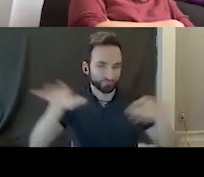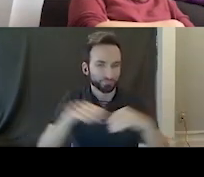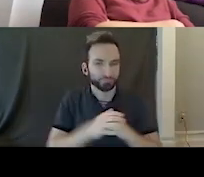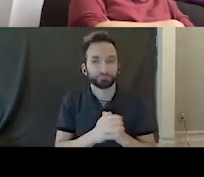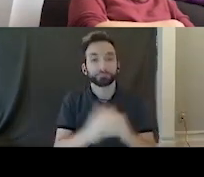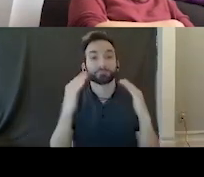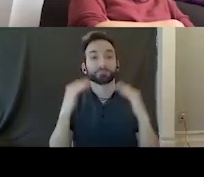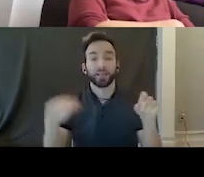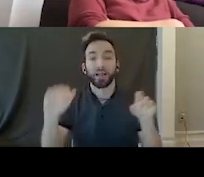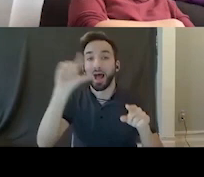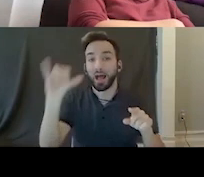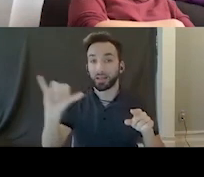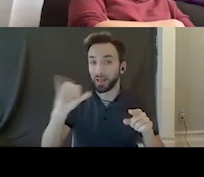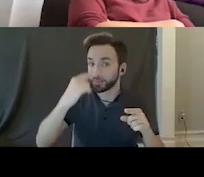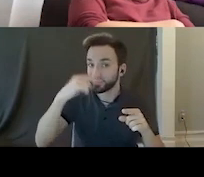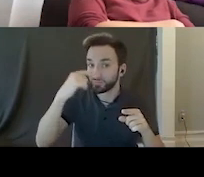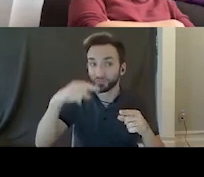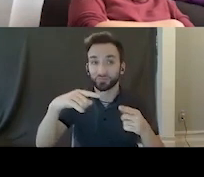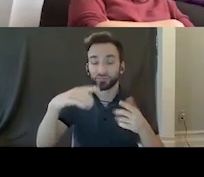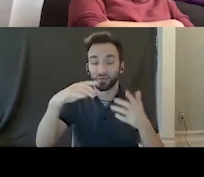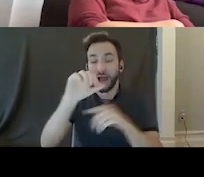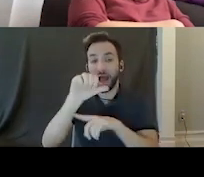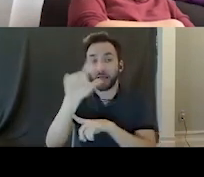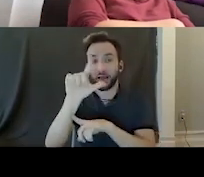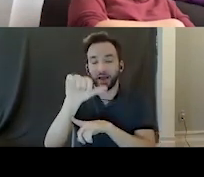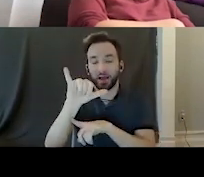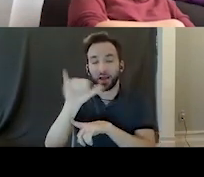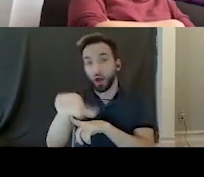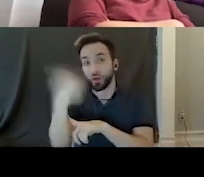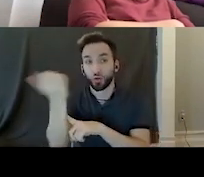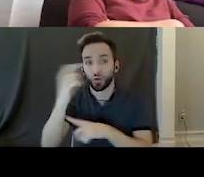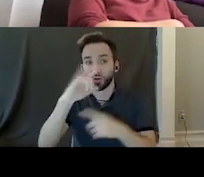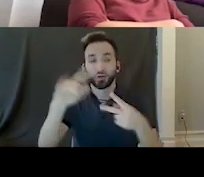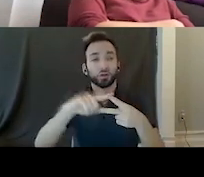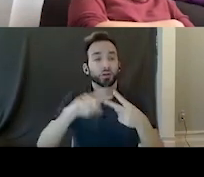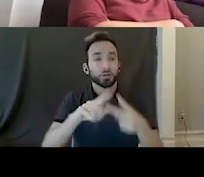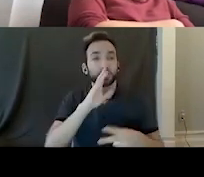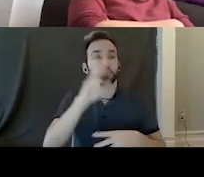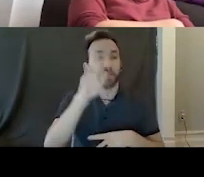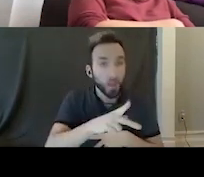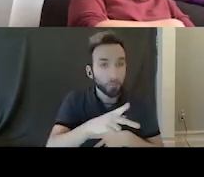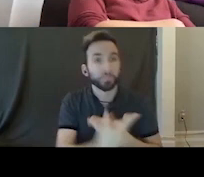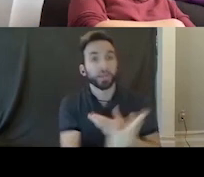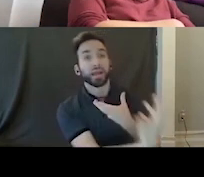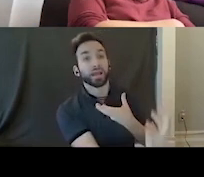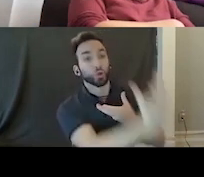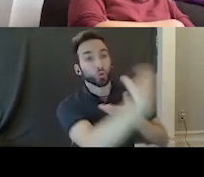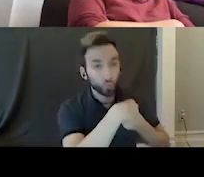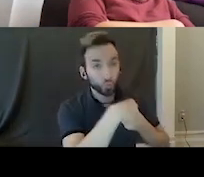an ally, include students with disabilities. Speak out. We were talking about speaking out, doing